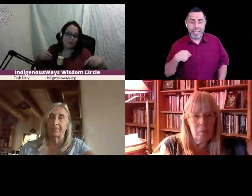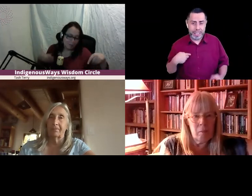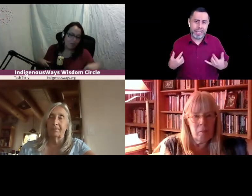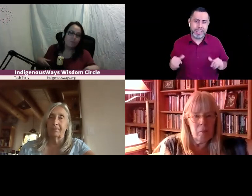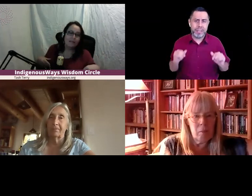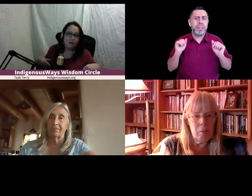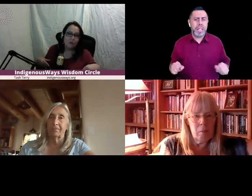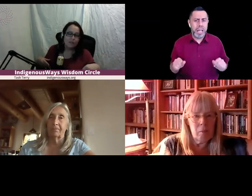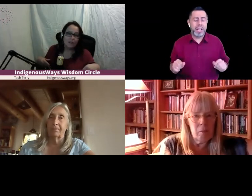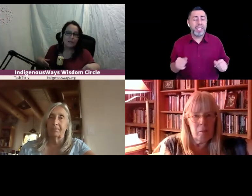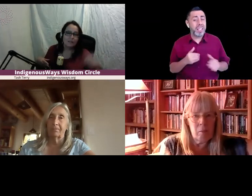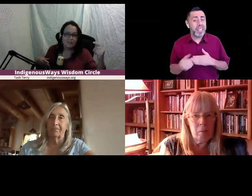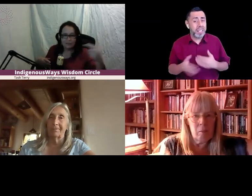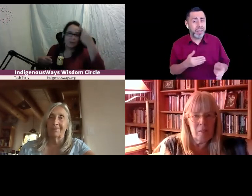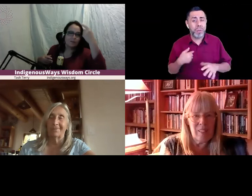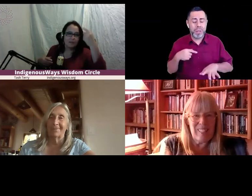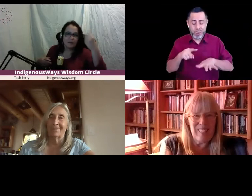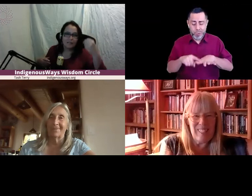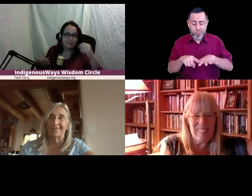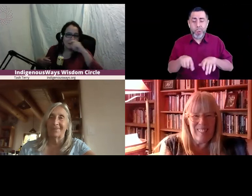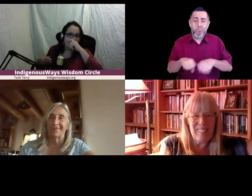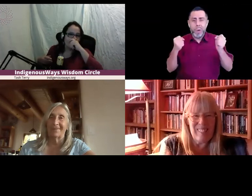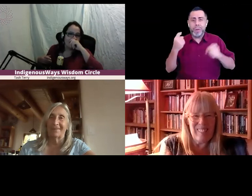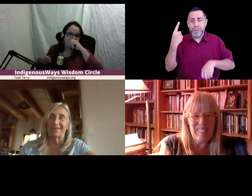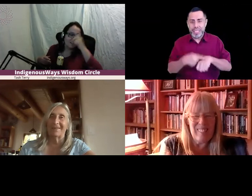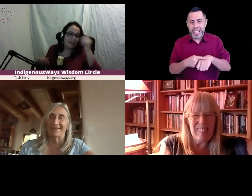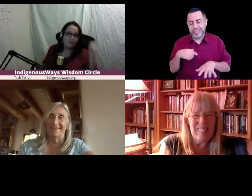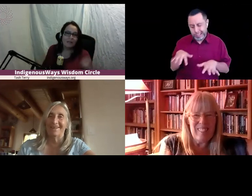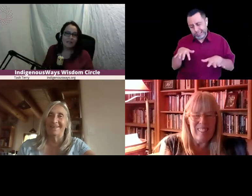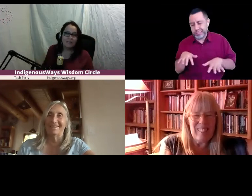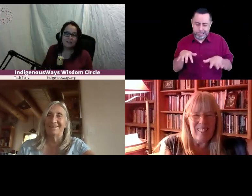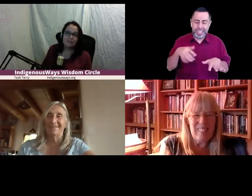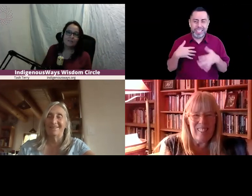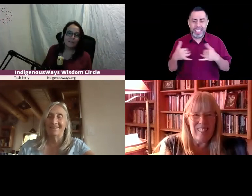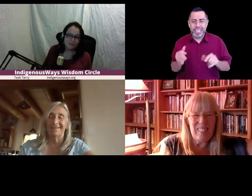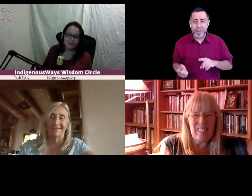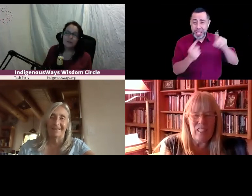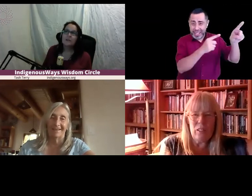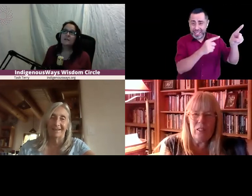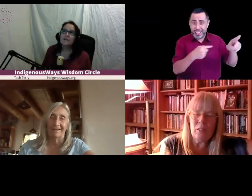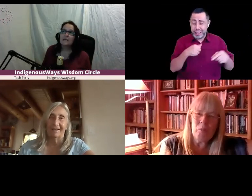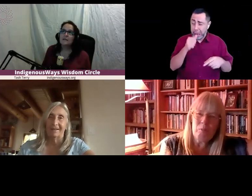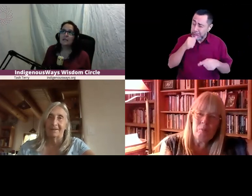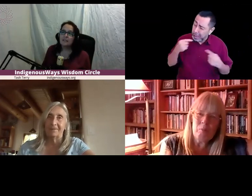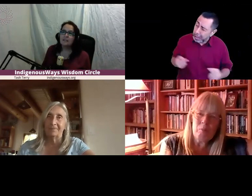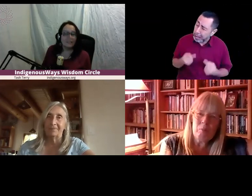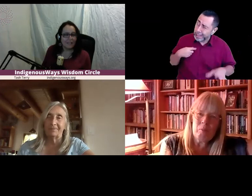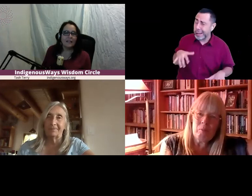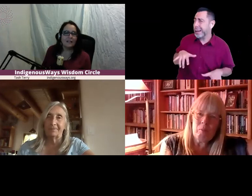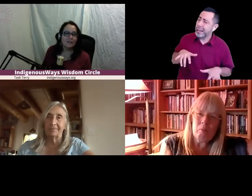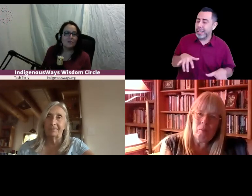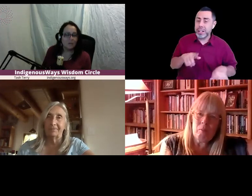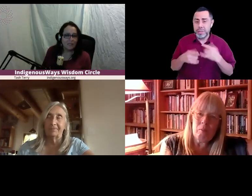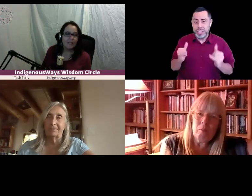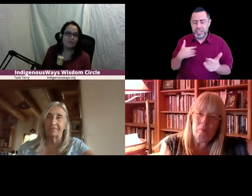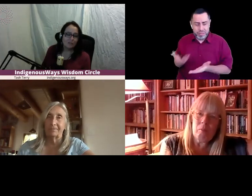even though I broke my toe one time. I still went up there the next day in a lot of pain and still delivered, because I can.